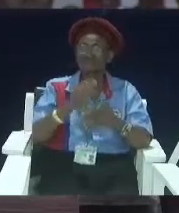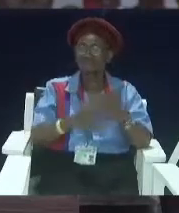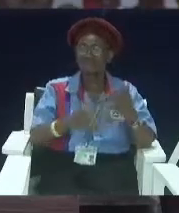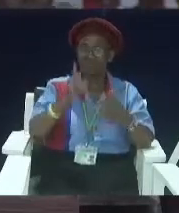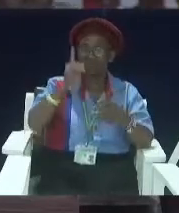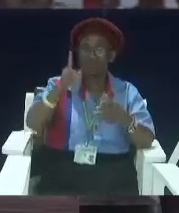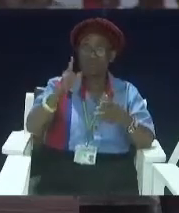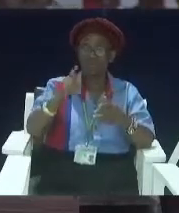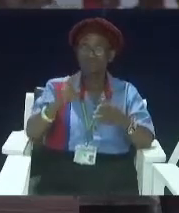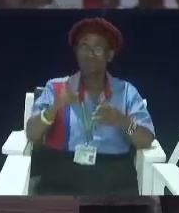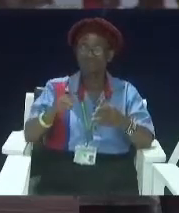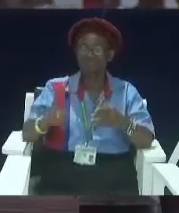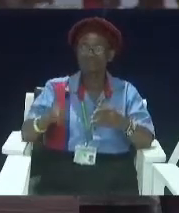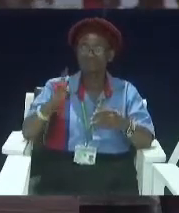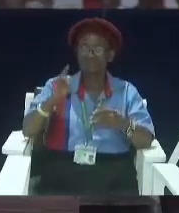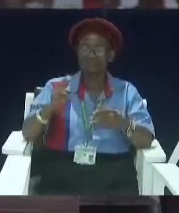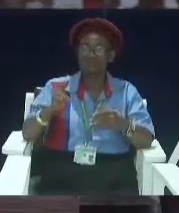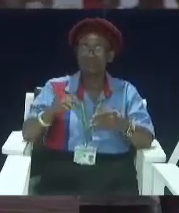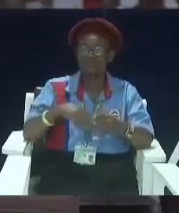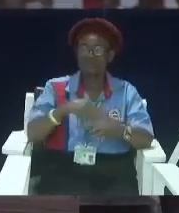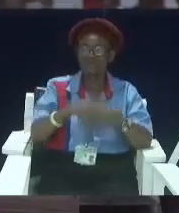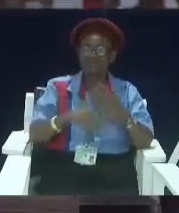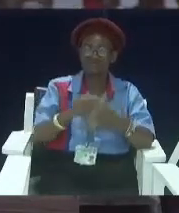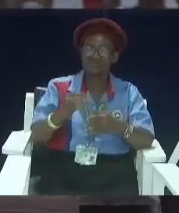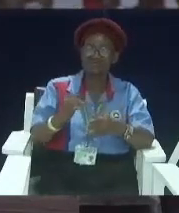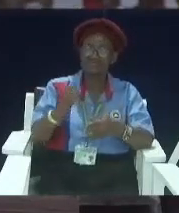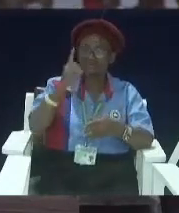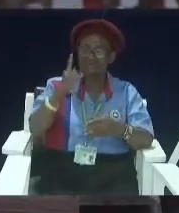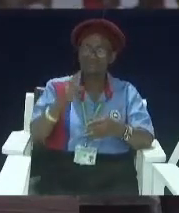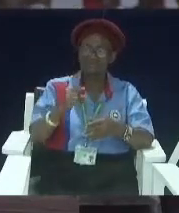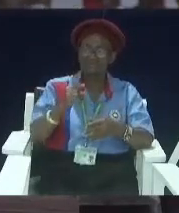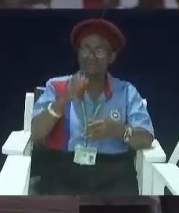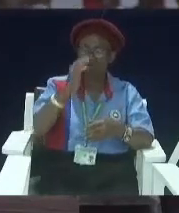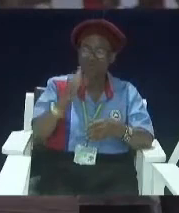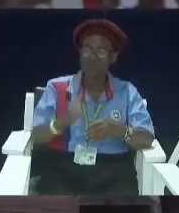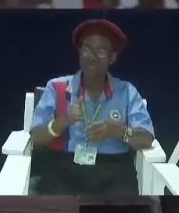Someone's discovered all of a sudden, where am I?